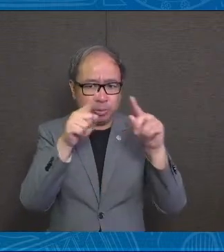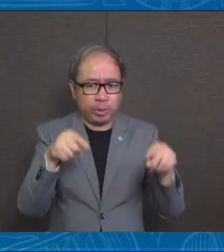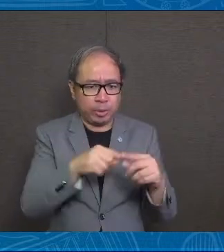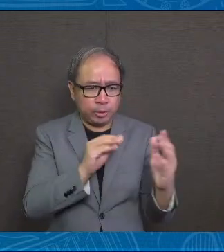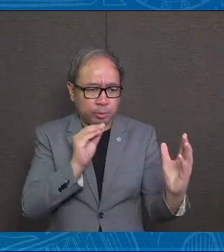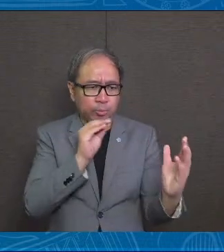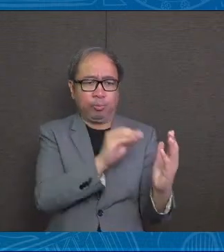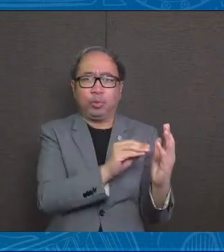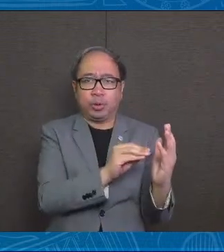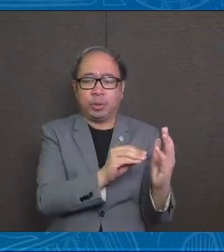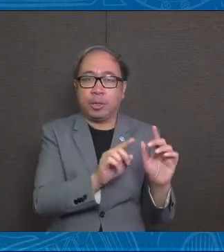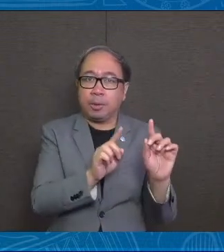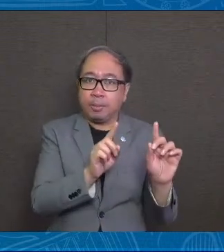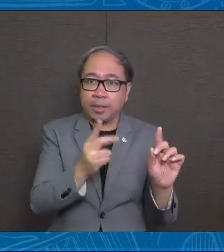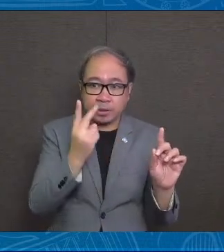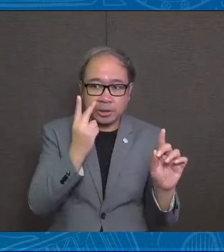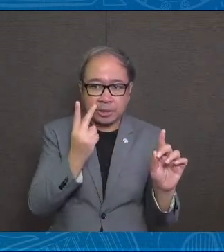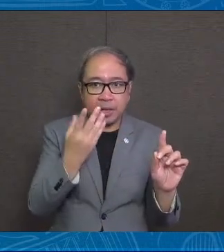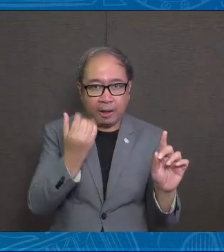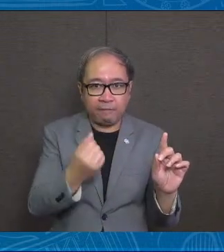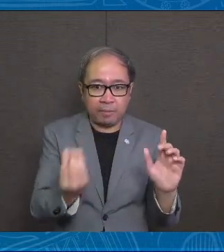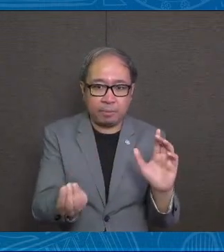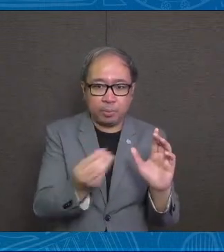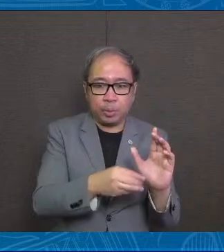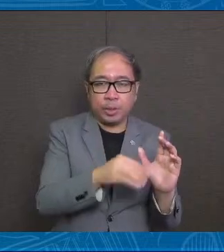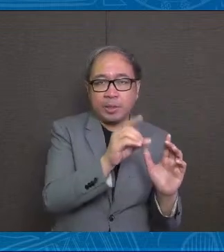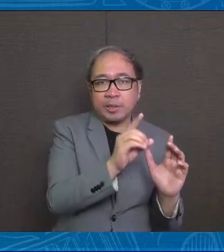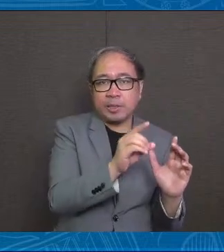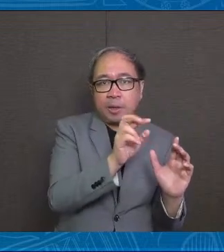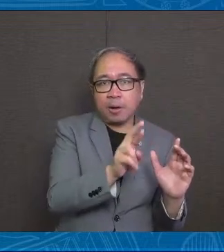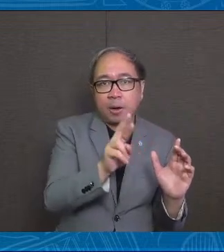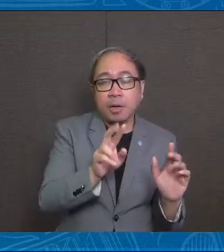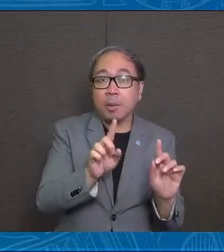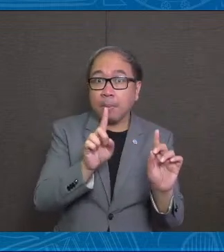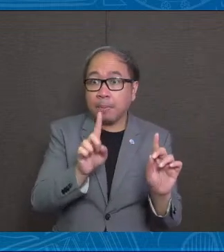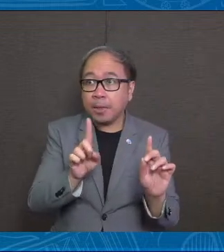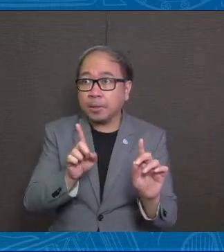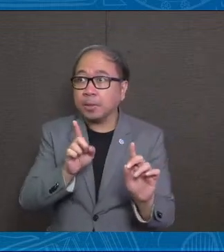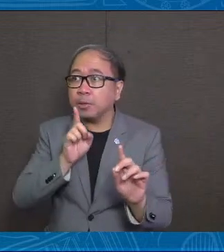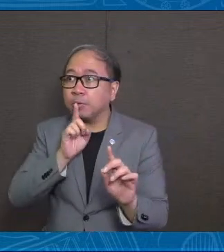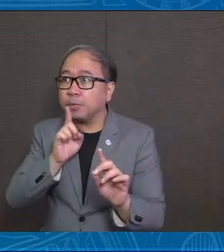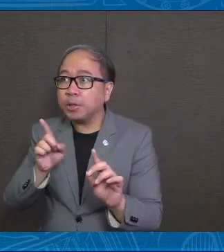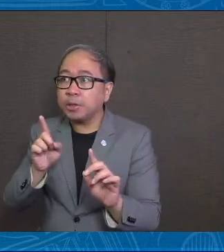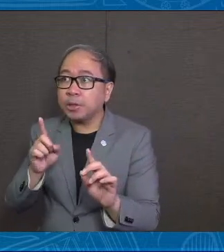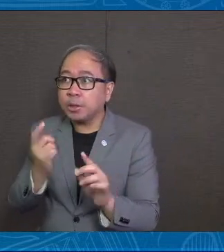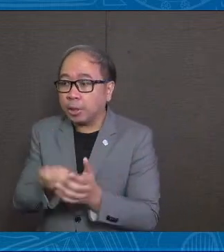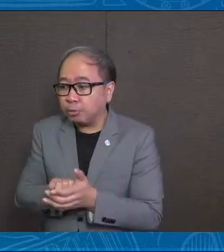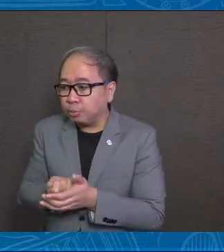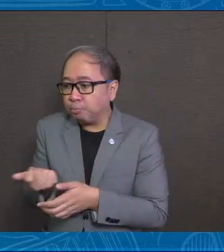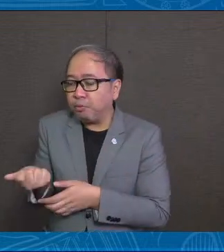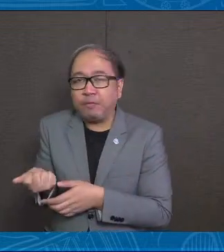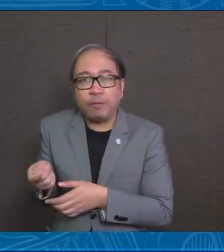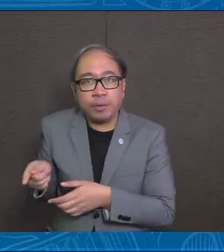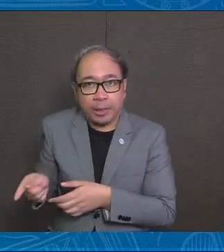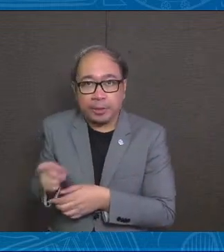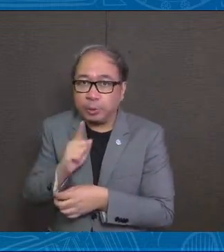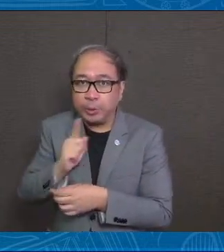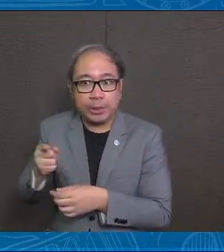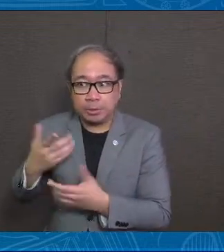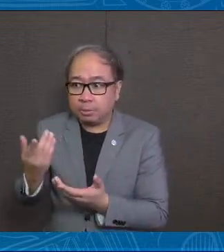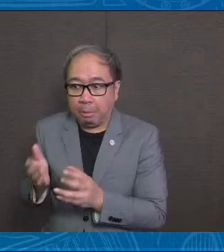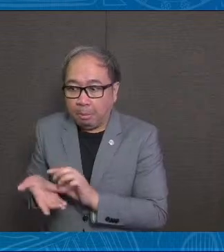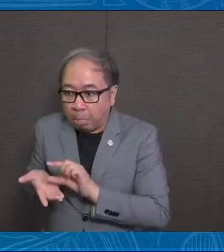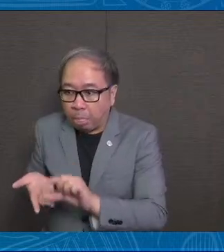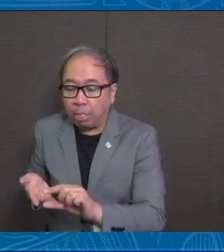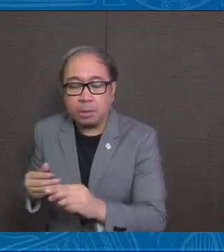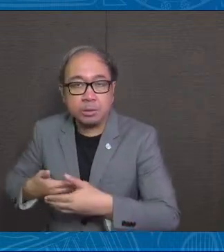training in DRR, but actually, they are outing in the beaches. At the international level, it